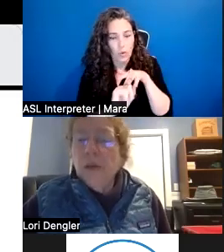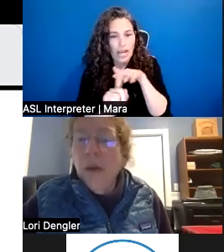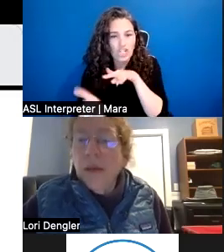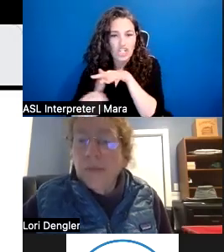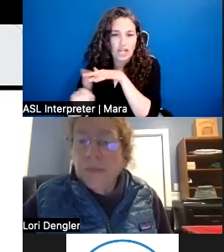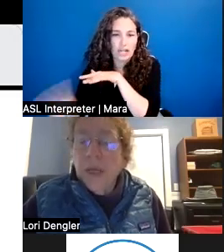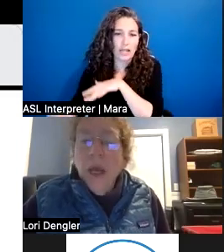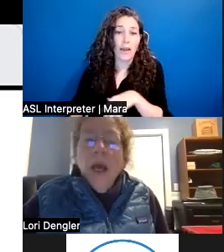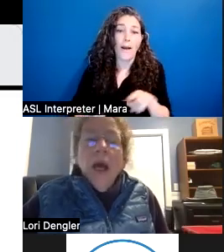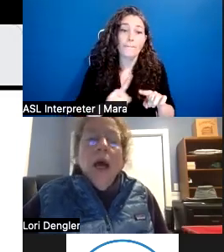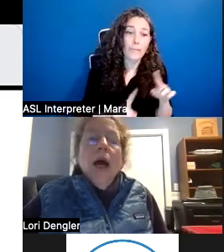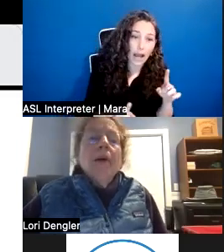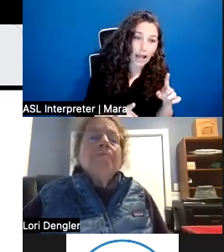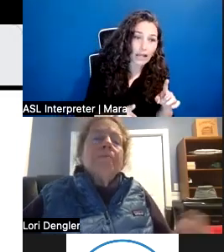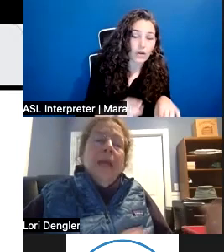the earthquake.